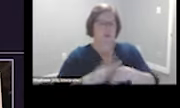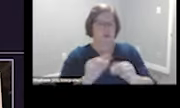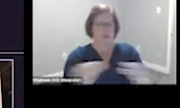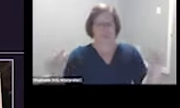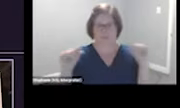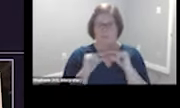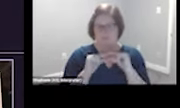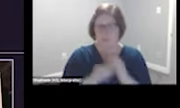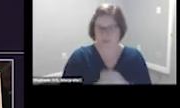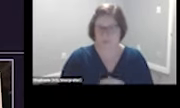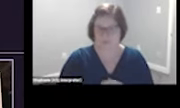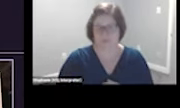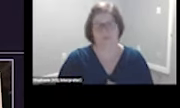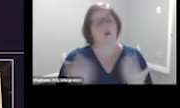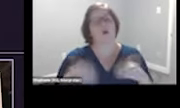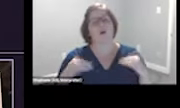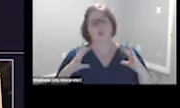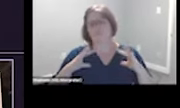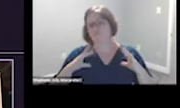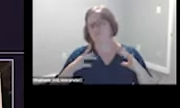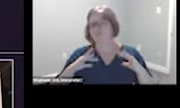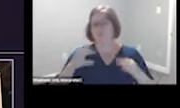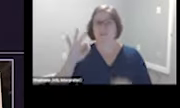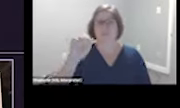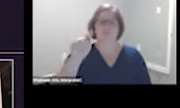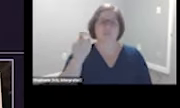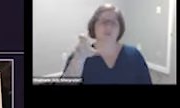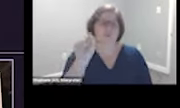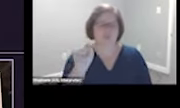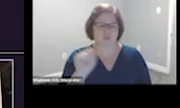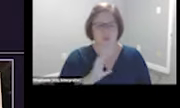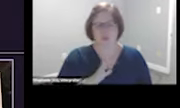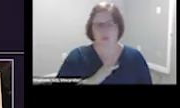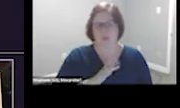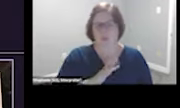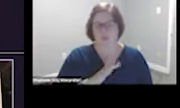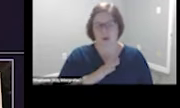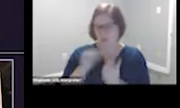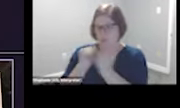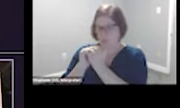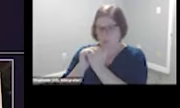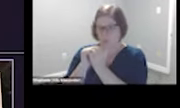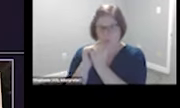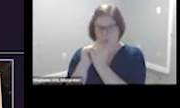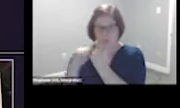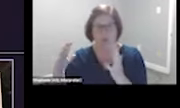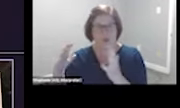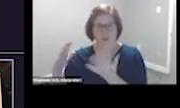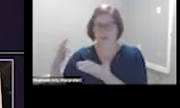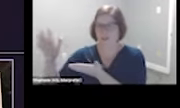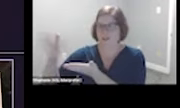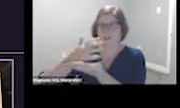Yeah, so lots of different features. The models wouldn't be anywhere near as great as they are today if we hadn't have gotten all of that amazing